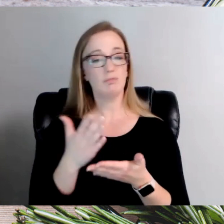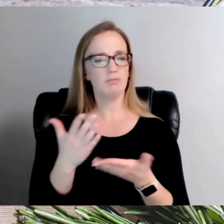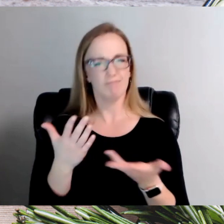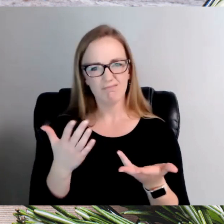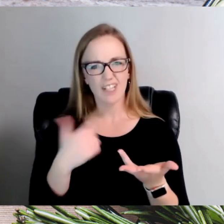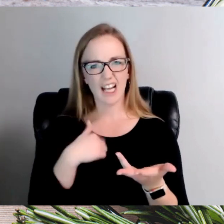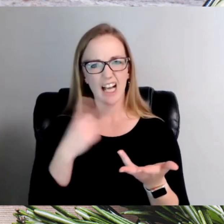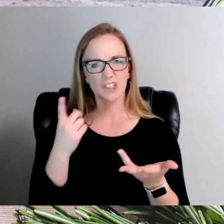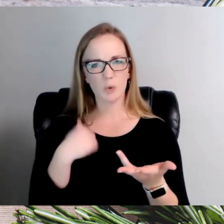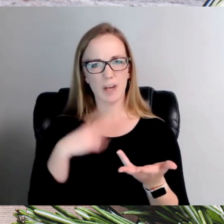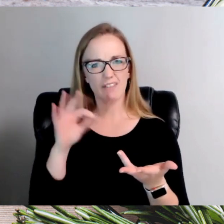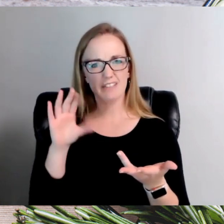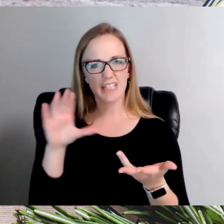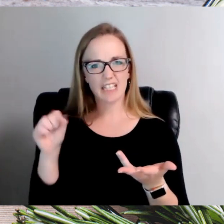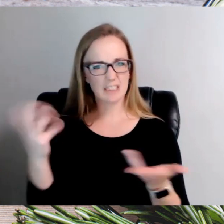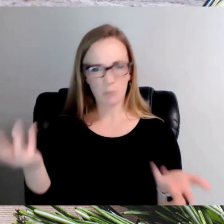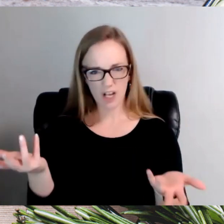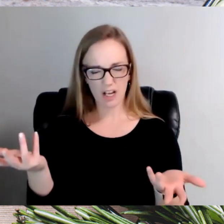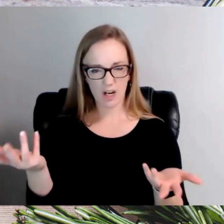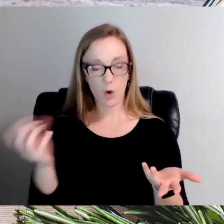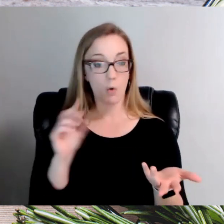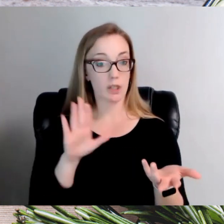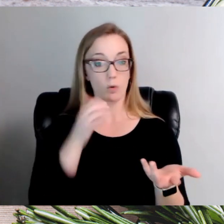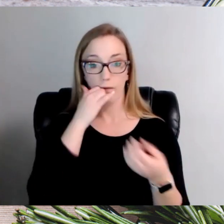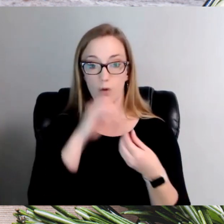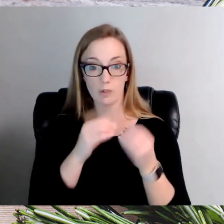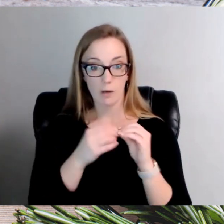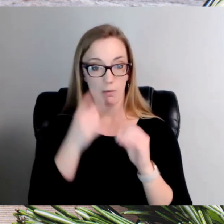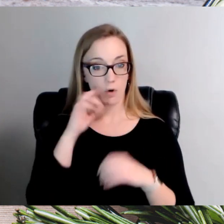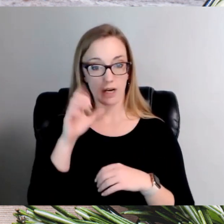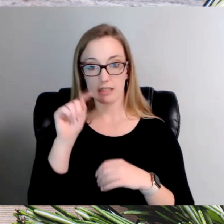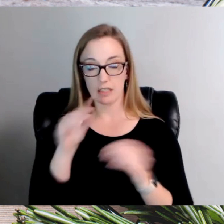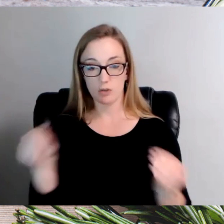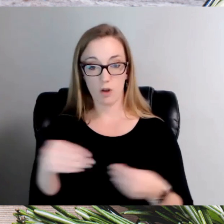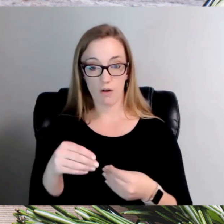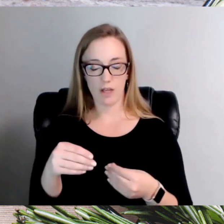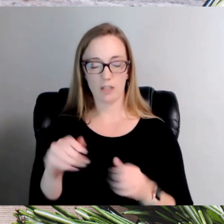here. I apologize for that.